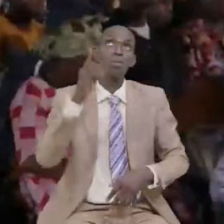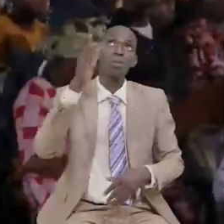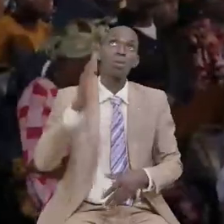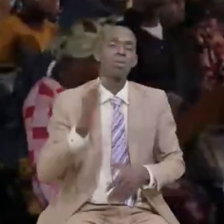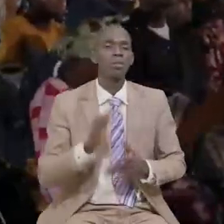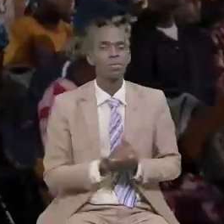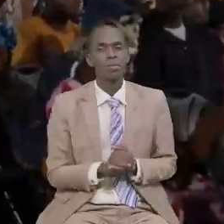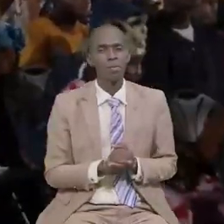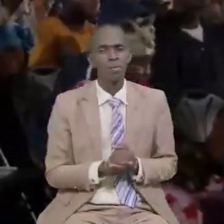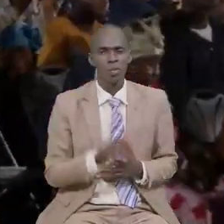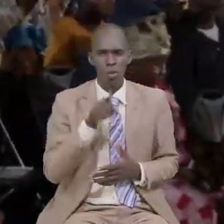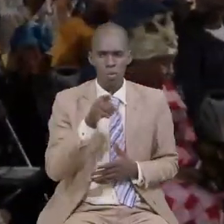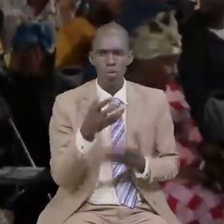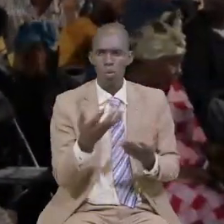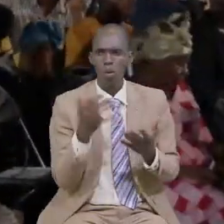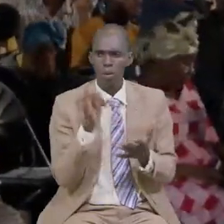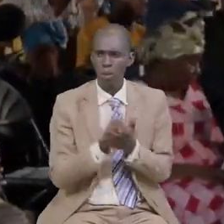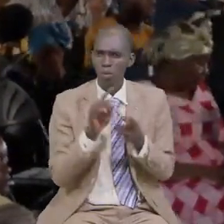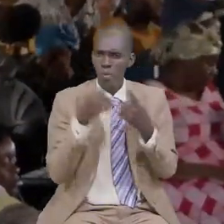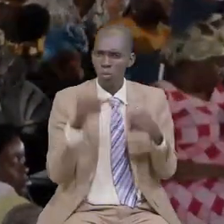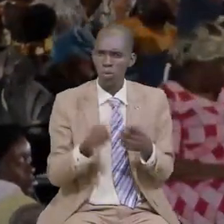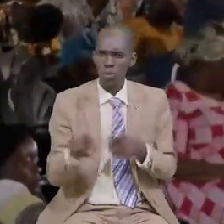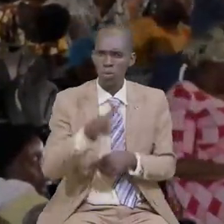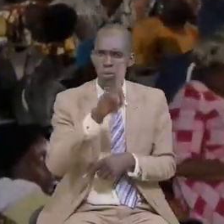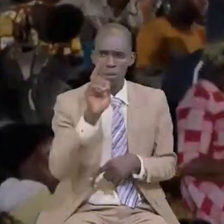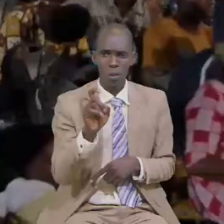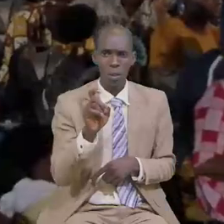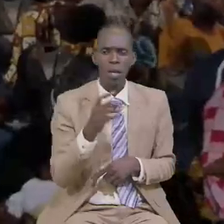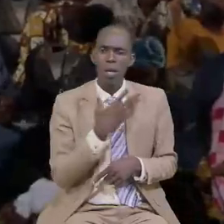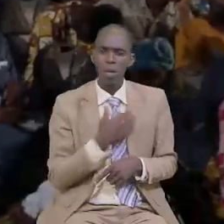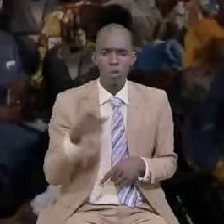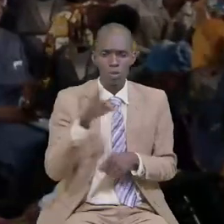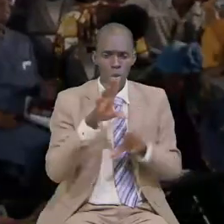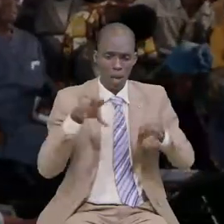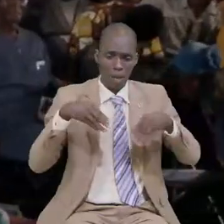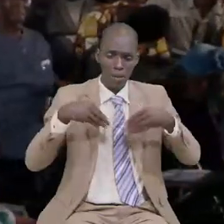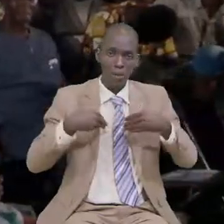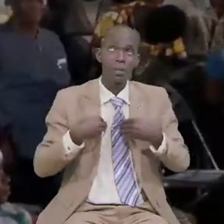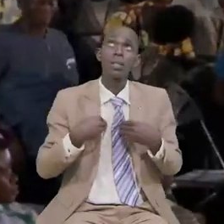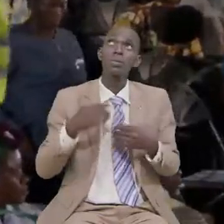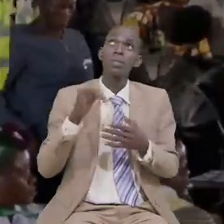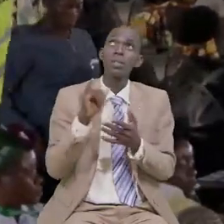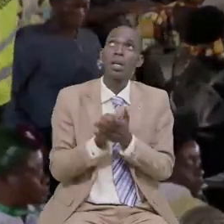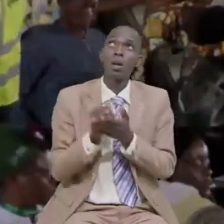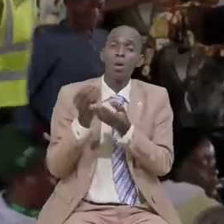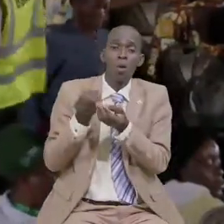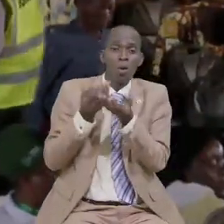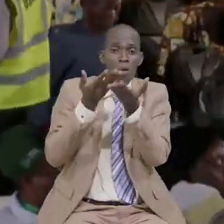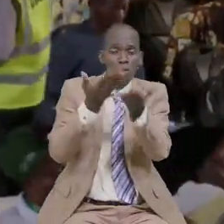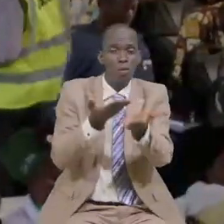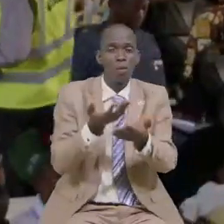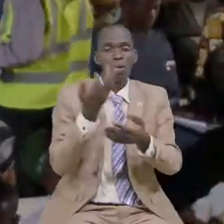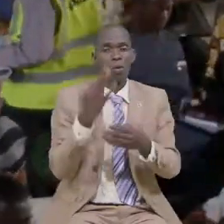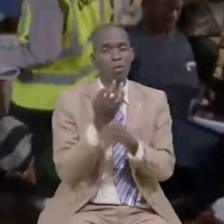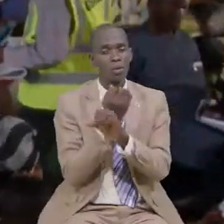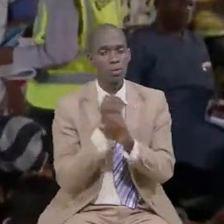You want that to happen, and you are accepting that offer of salvation and forgiveness